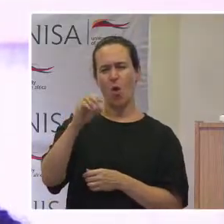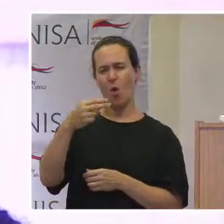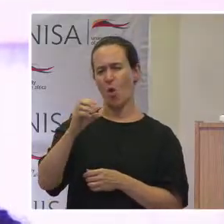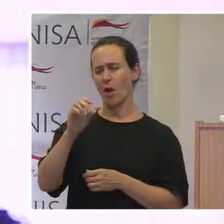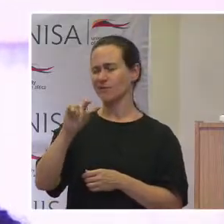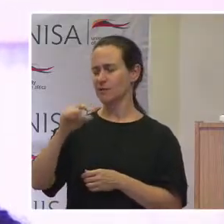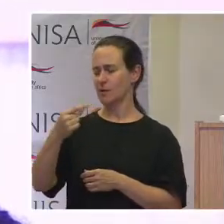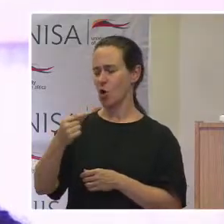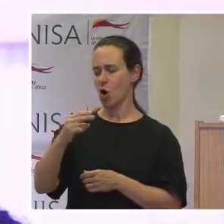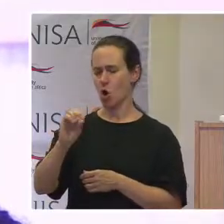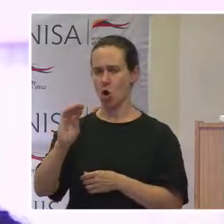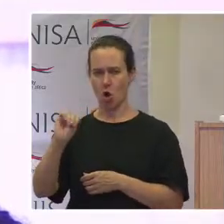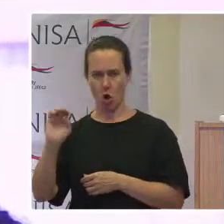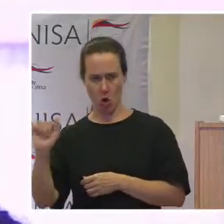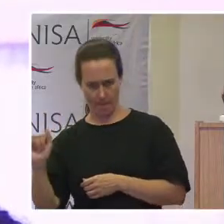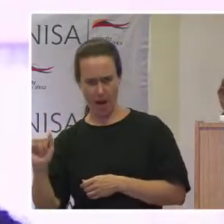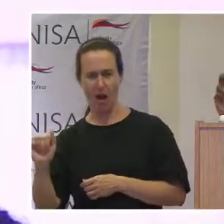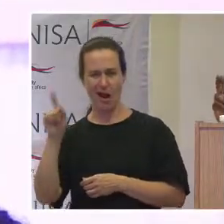the surrounding